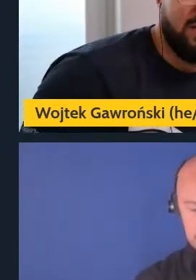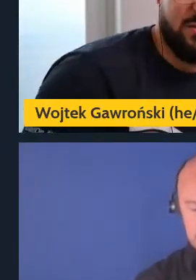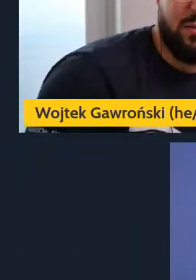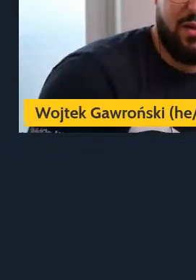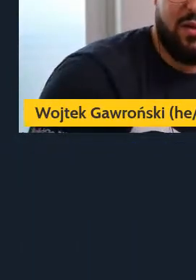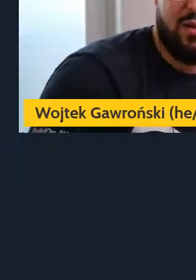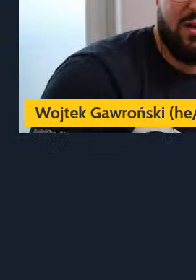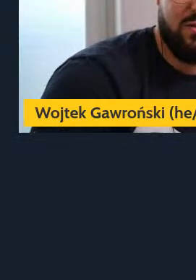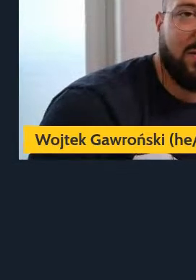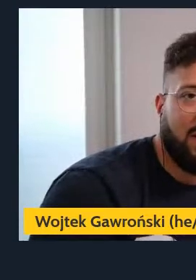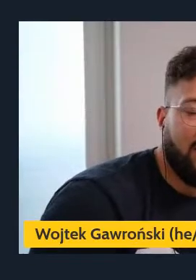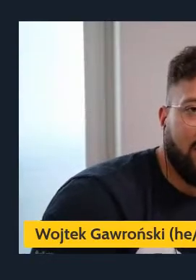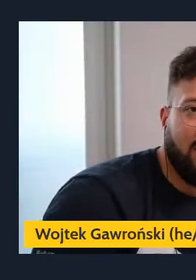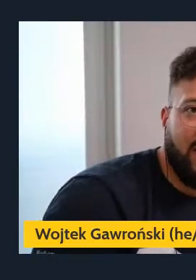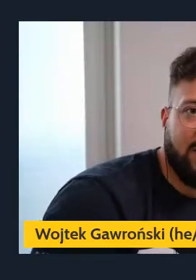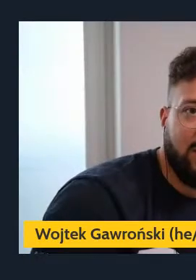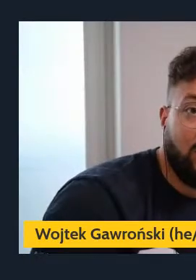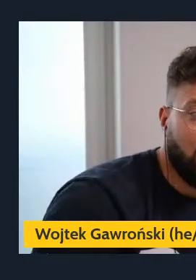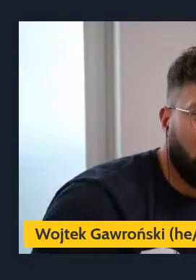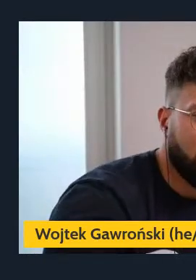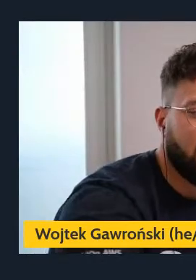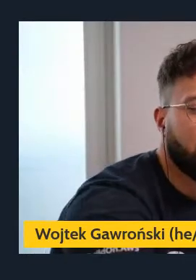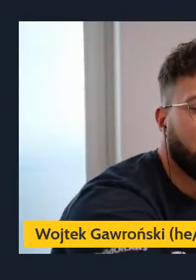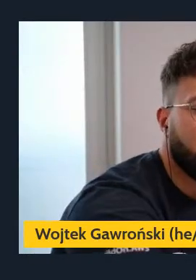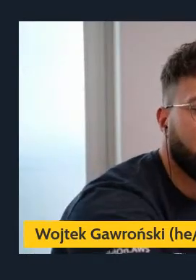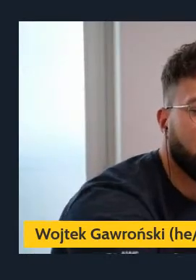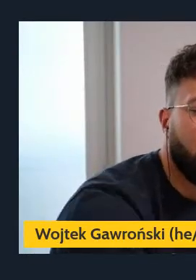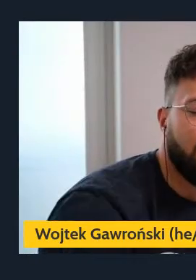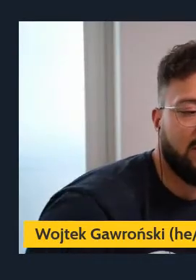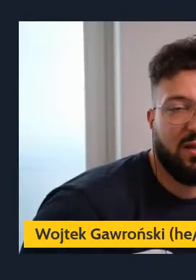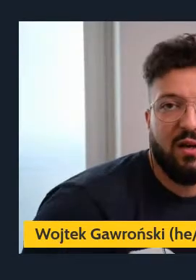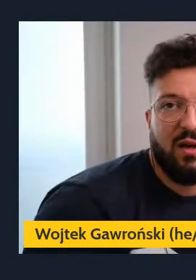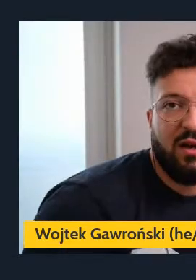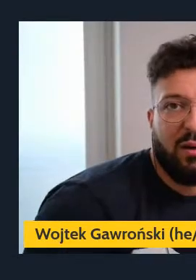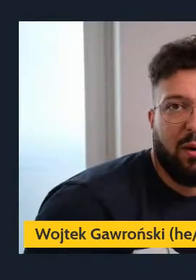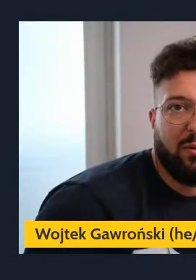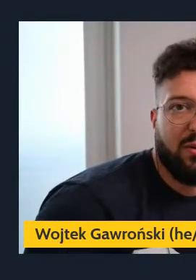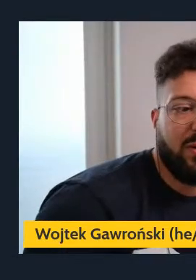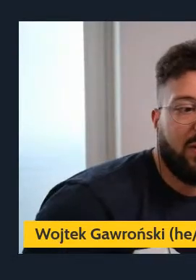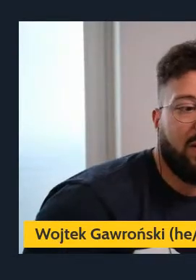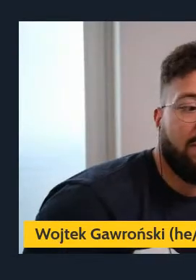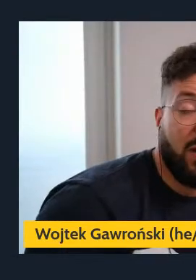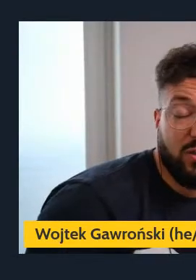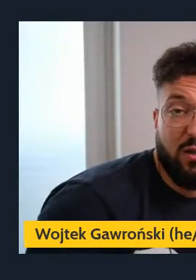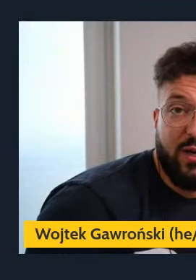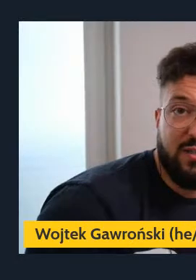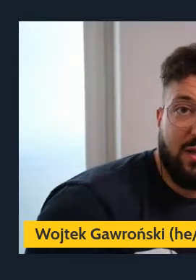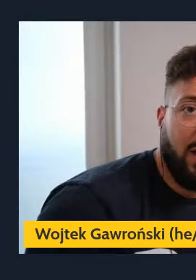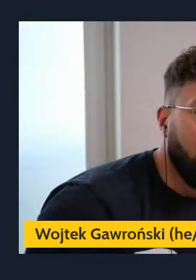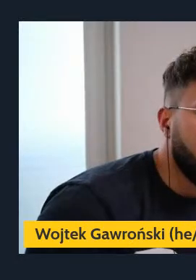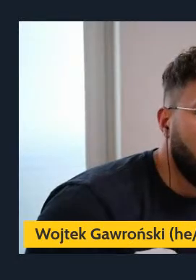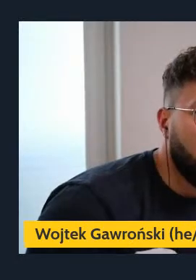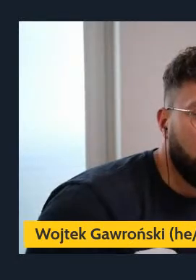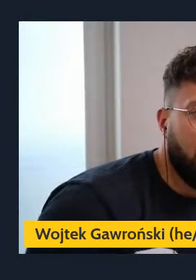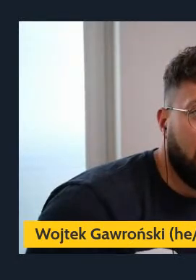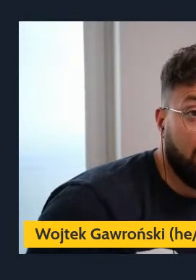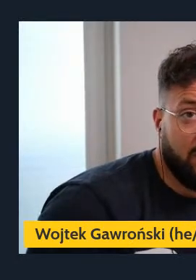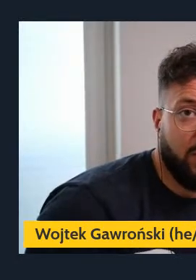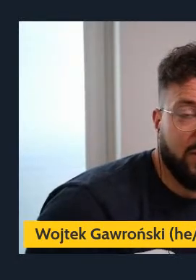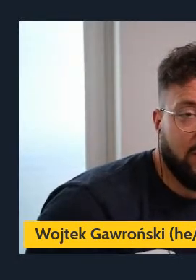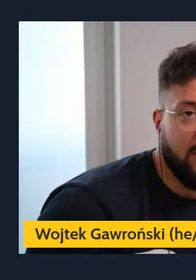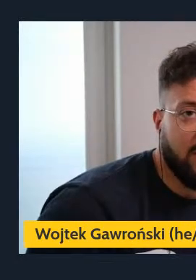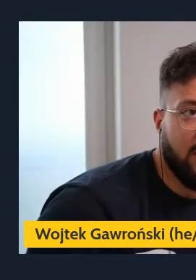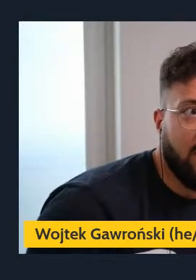I'm extremely interested in the next two talks, actually. First one is about the functional testing. Another one will be